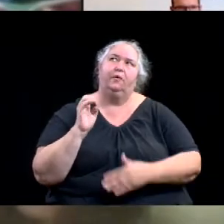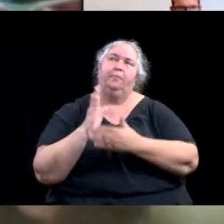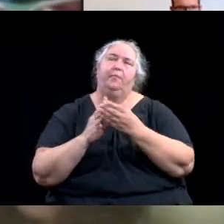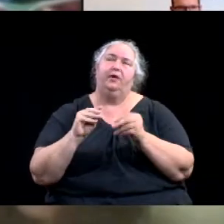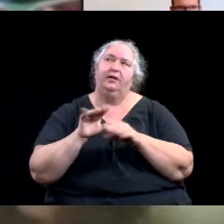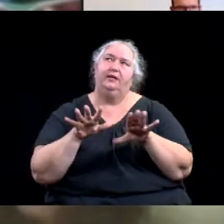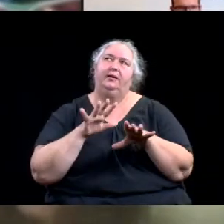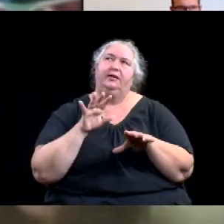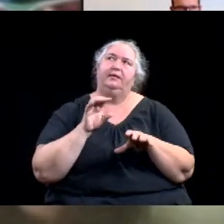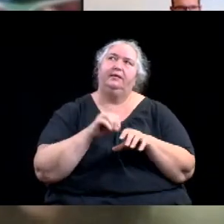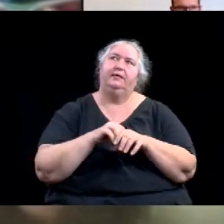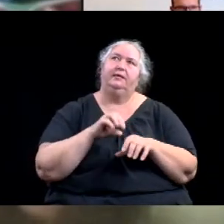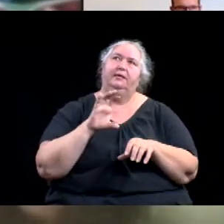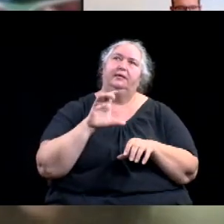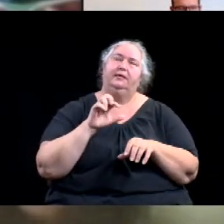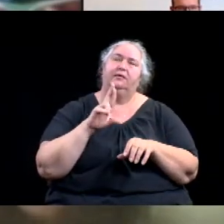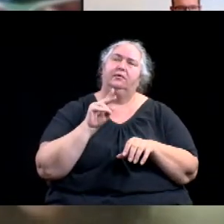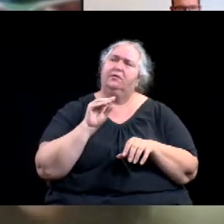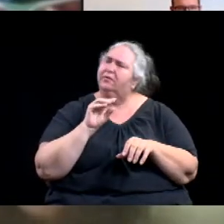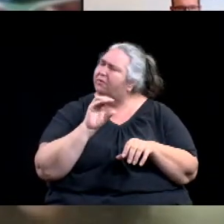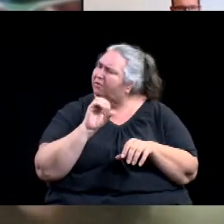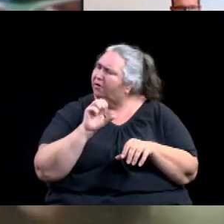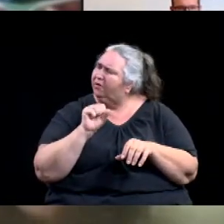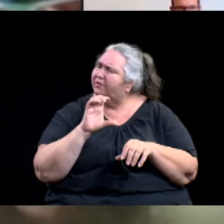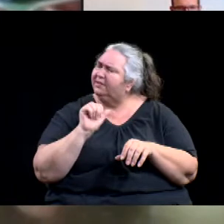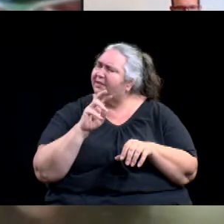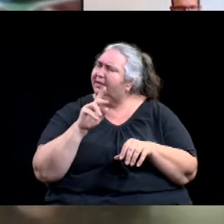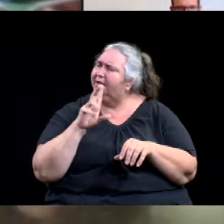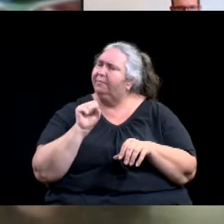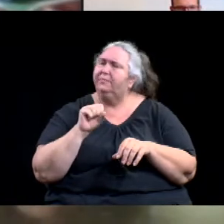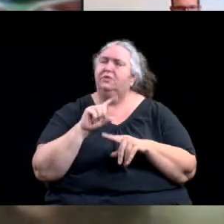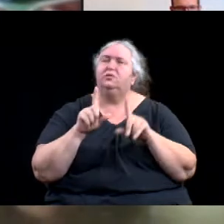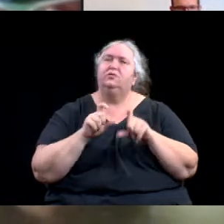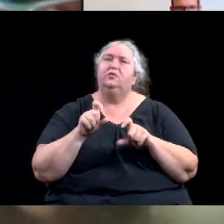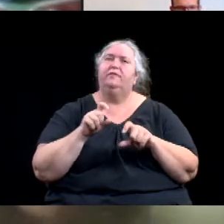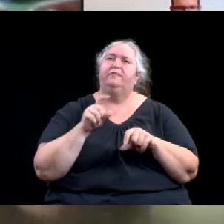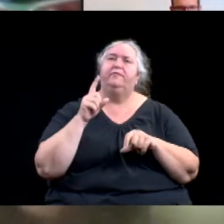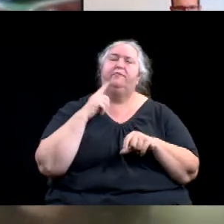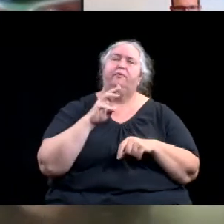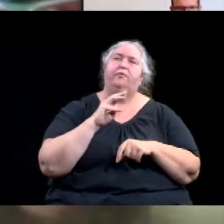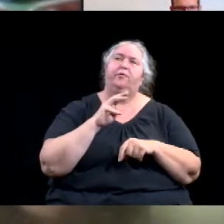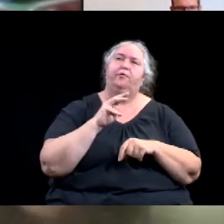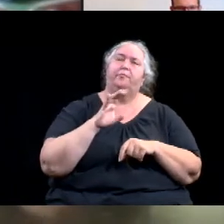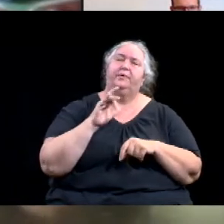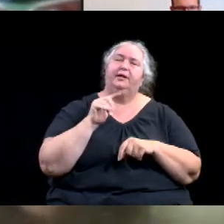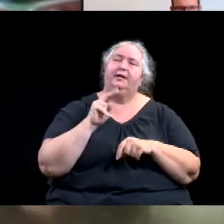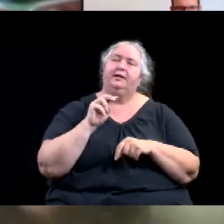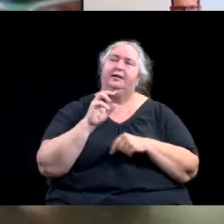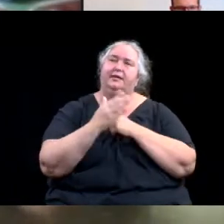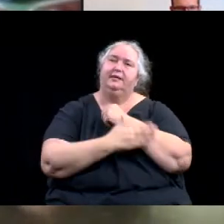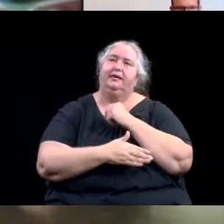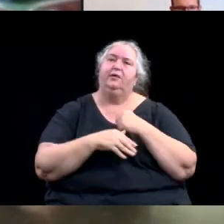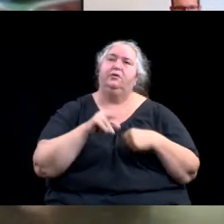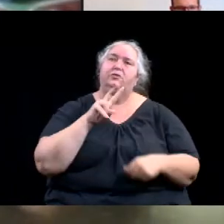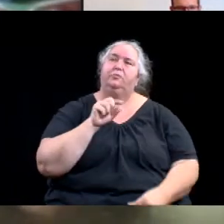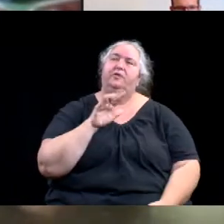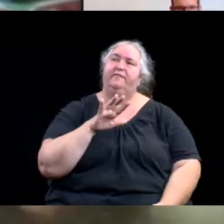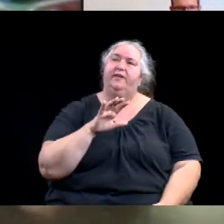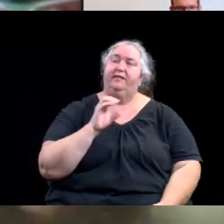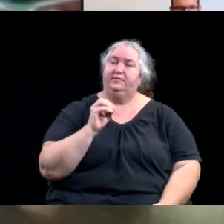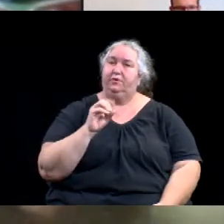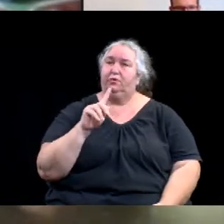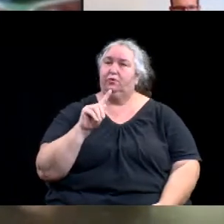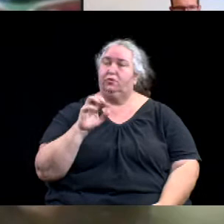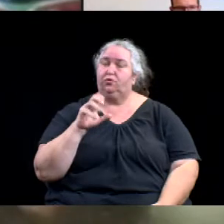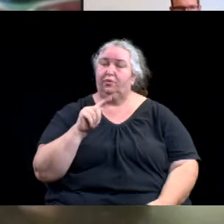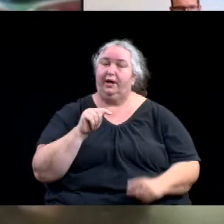called 2.50 tract of land, tract 1, and all of a called 0.50-acre tract of land, tract 2, both described in the warranty deed with